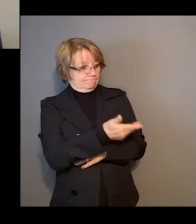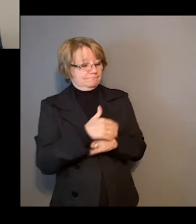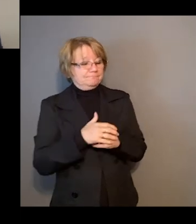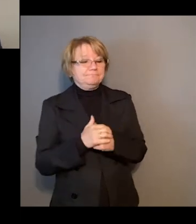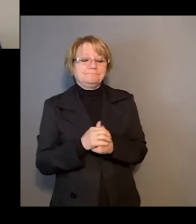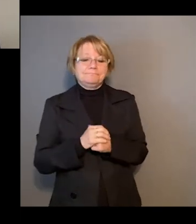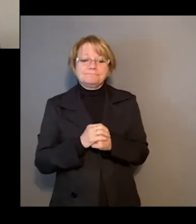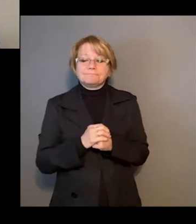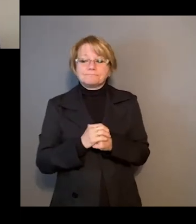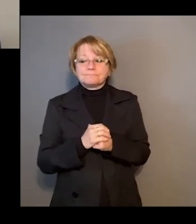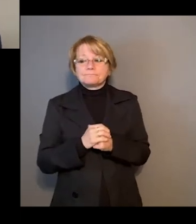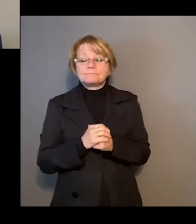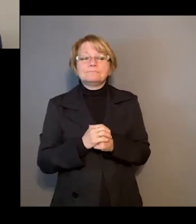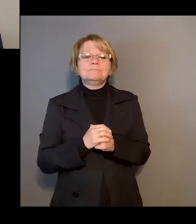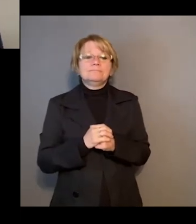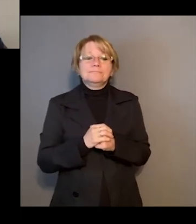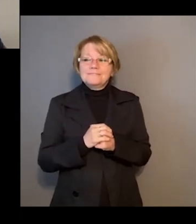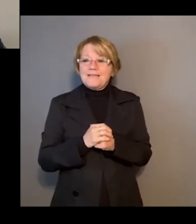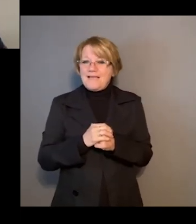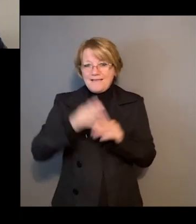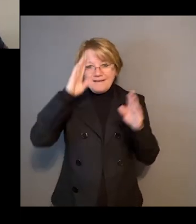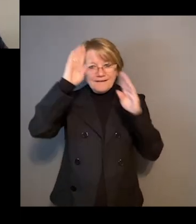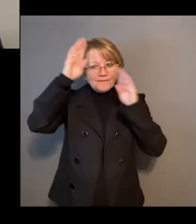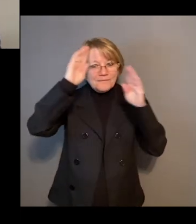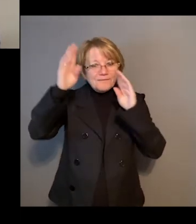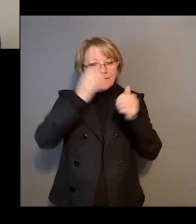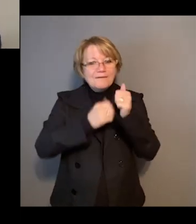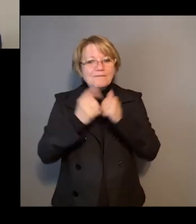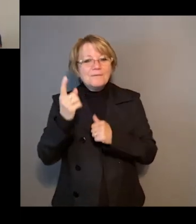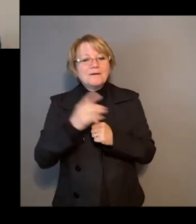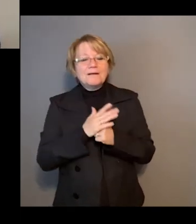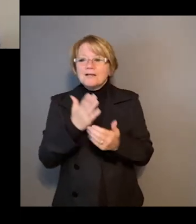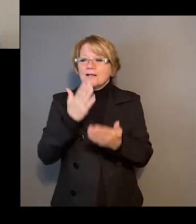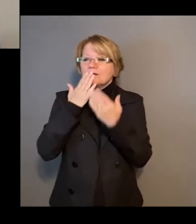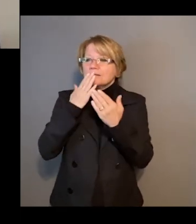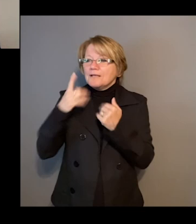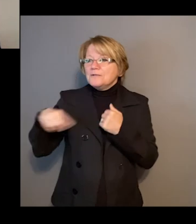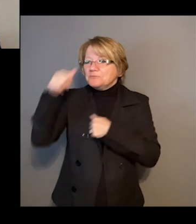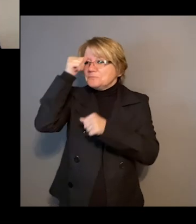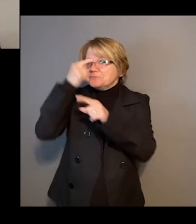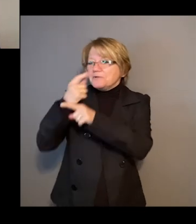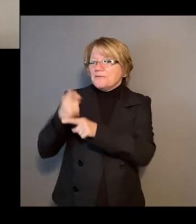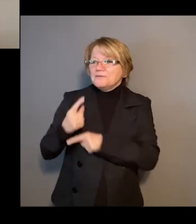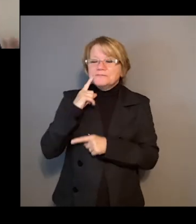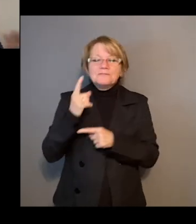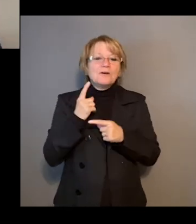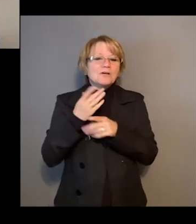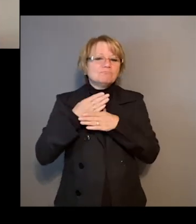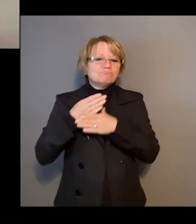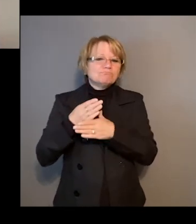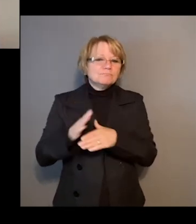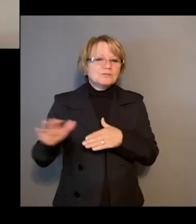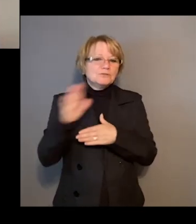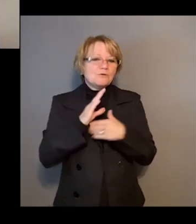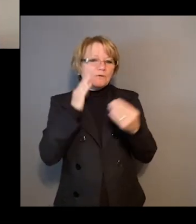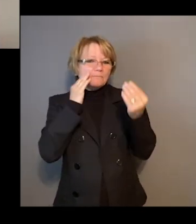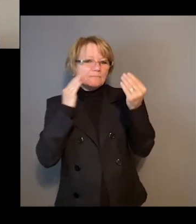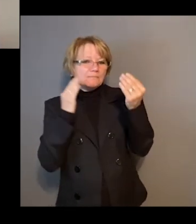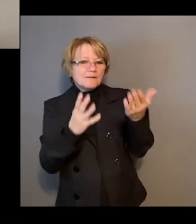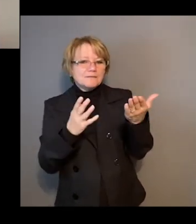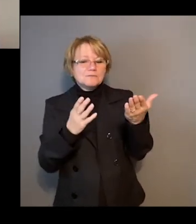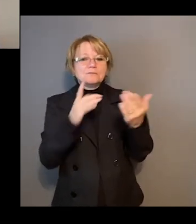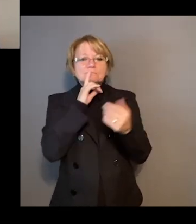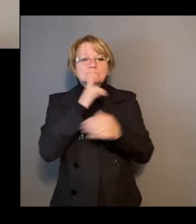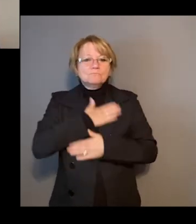All right, hello everyone, how y'all doing? I just wanna thank the brothers for sharing their message. Just appreciate you all being so